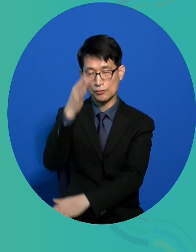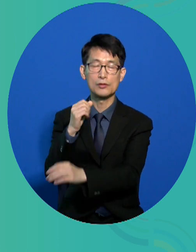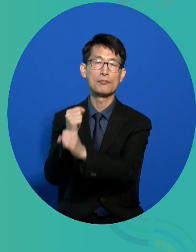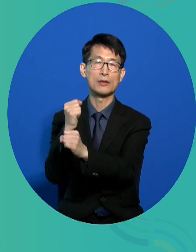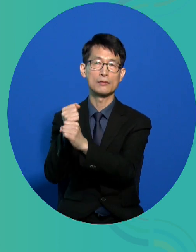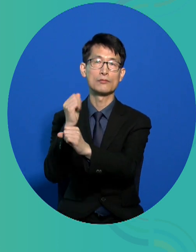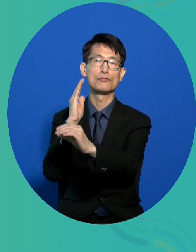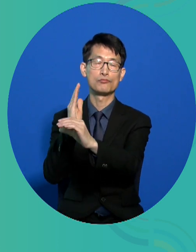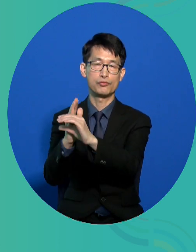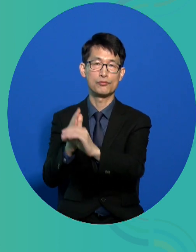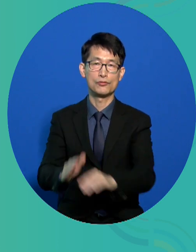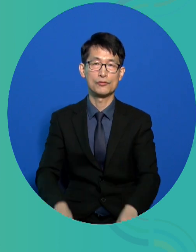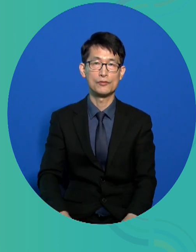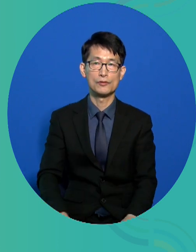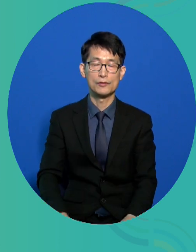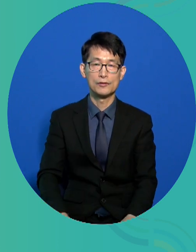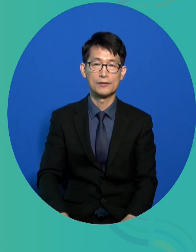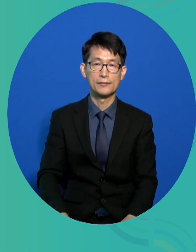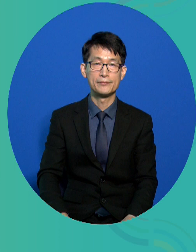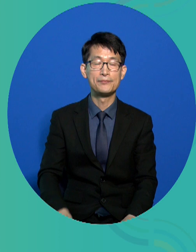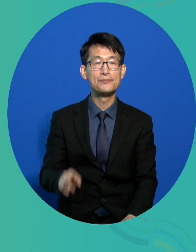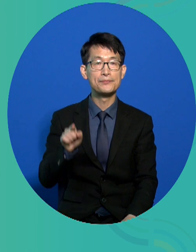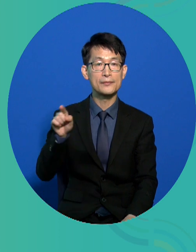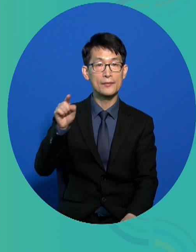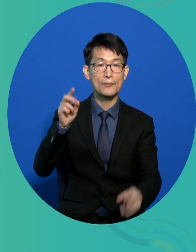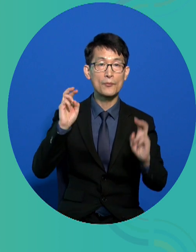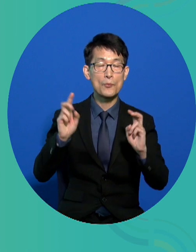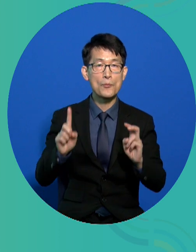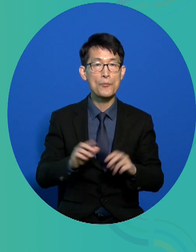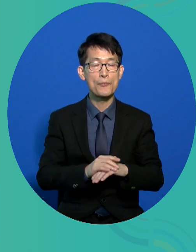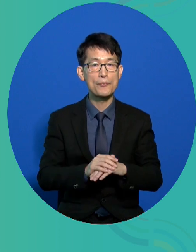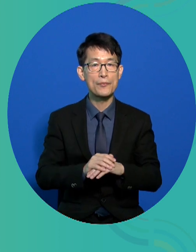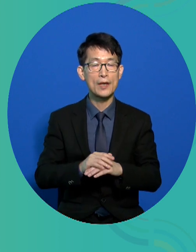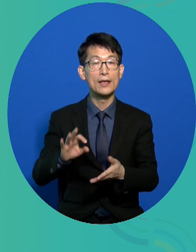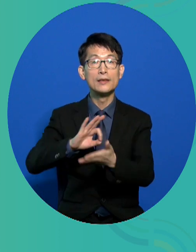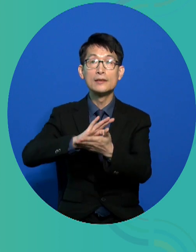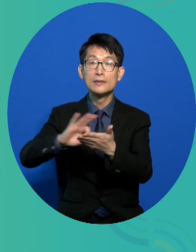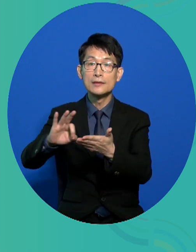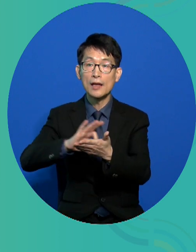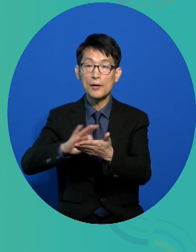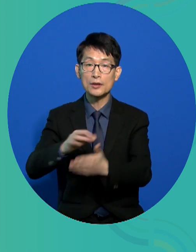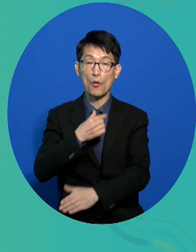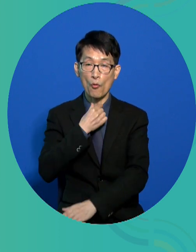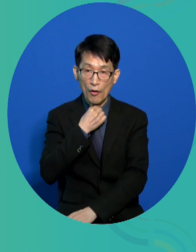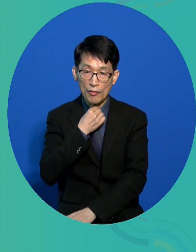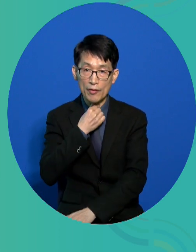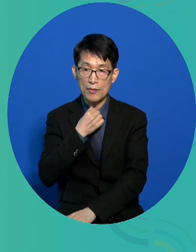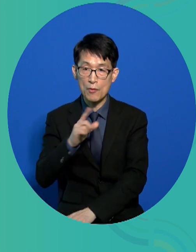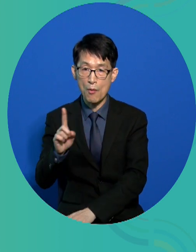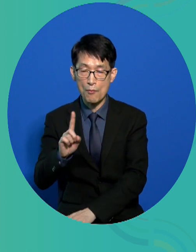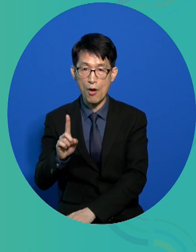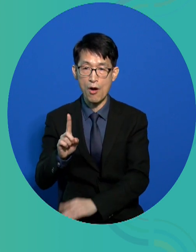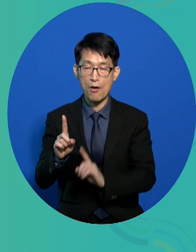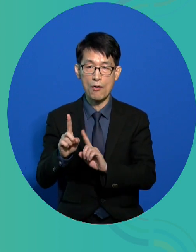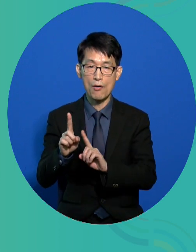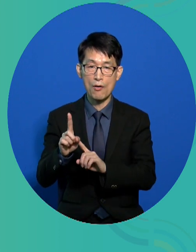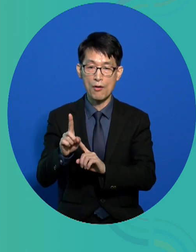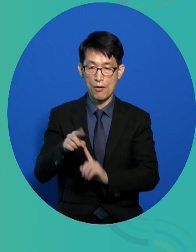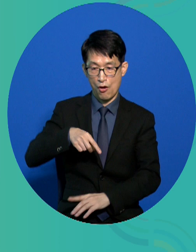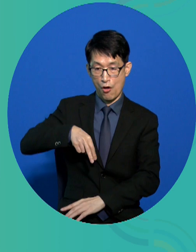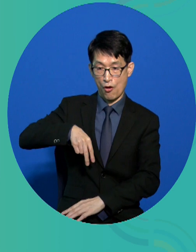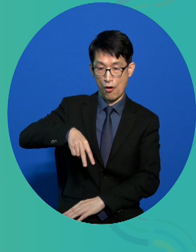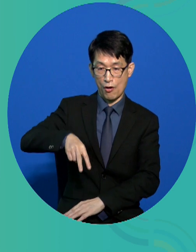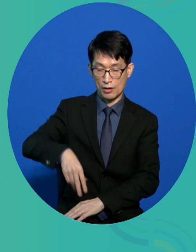simulation work with the patients. These microprocessors reads the intentions of the wearer